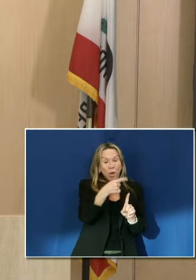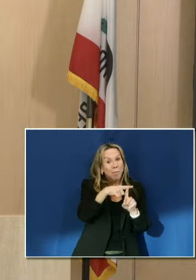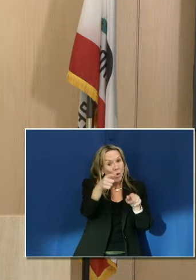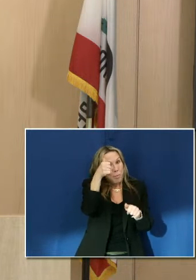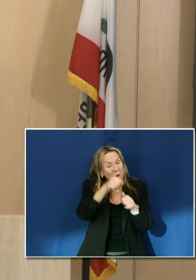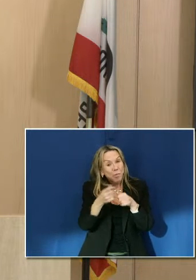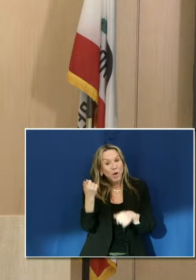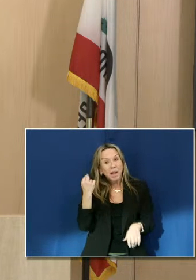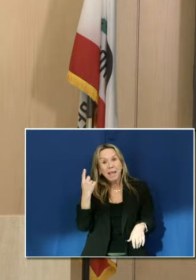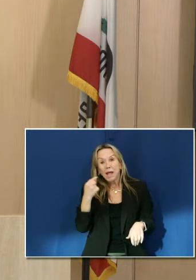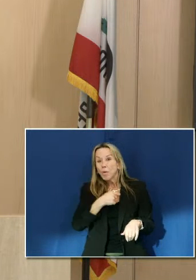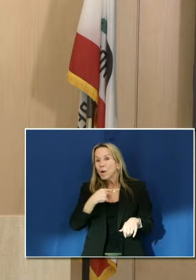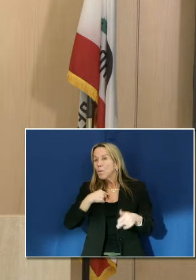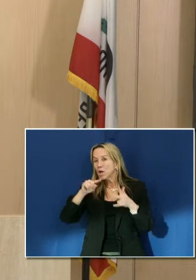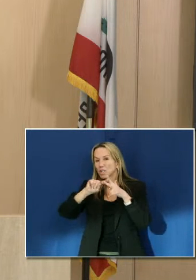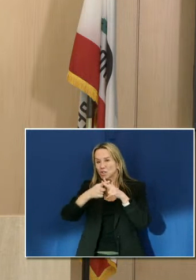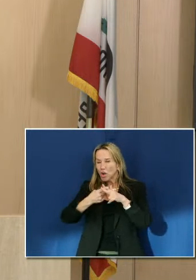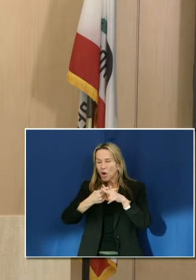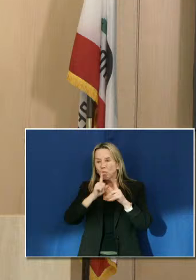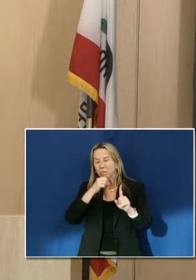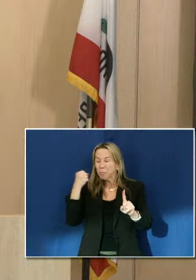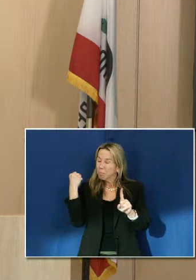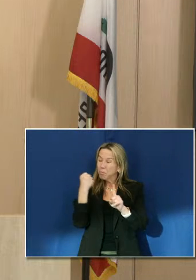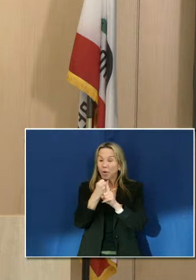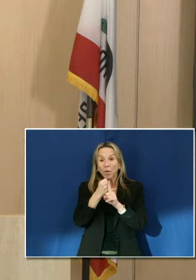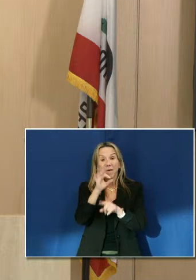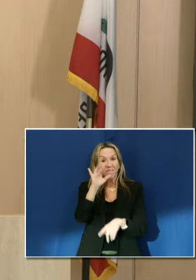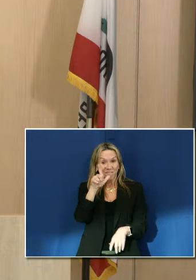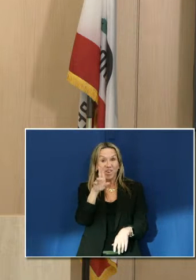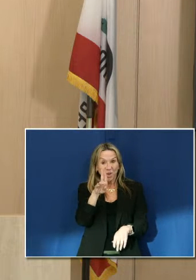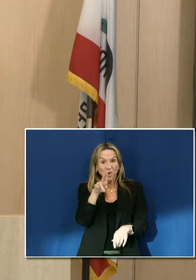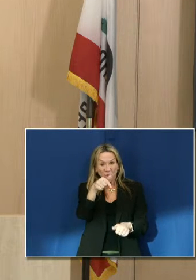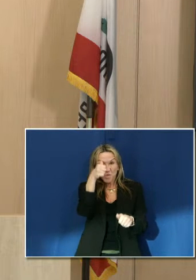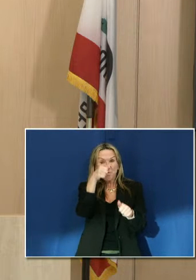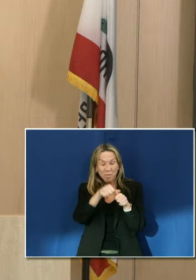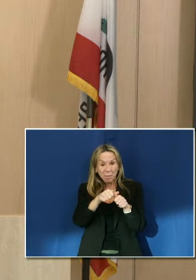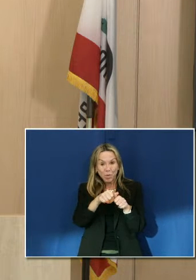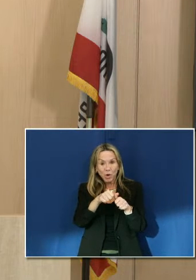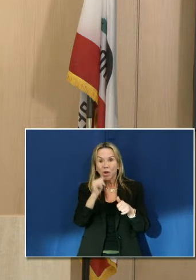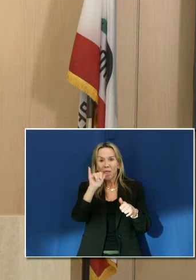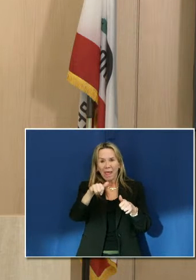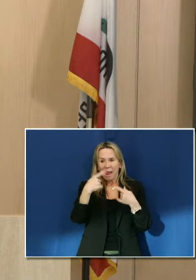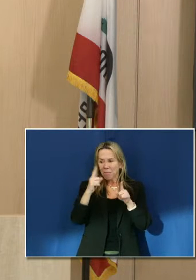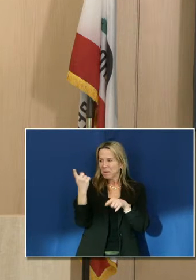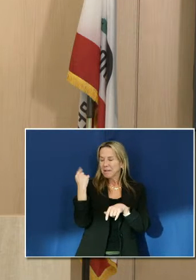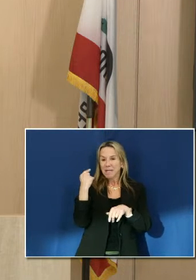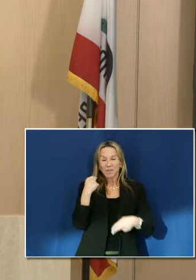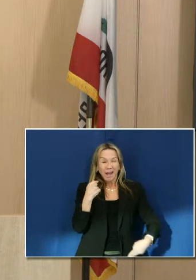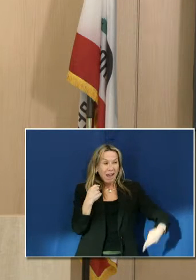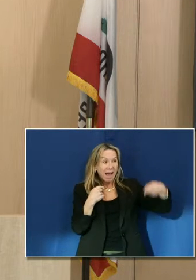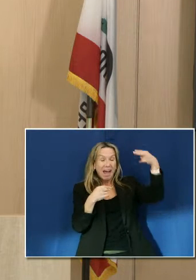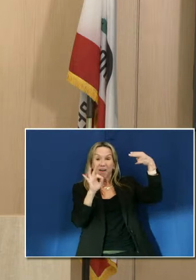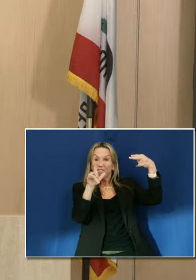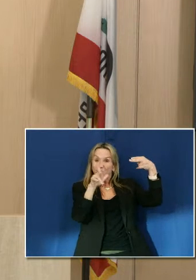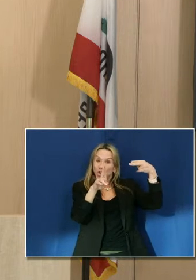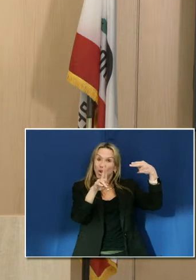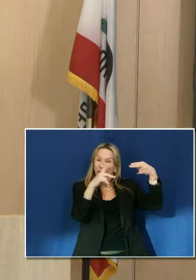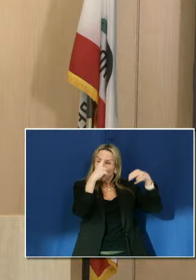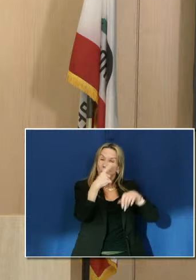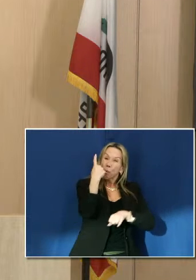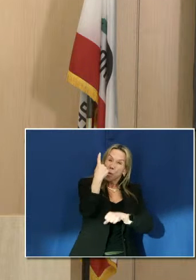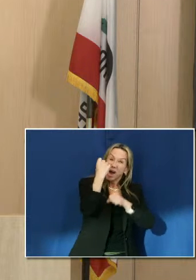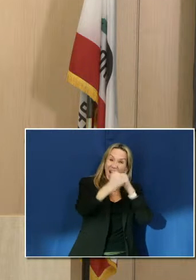we were beginning a heavy influenza season. So we've had a high acuity of patient load for a